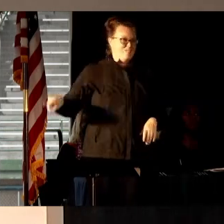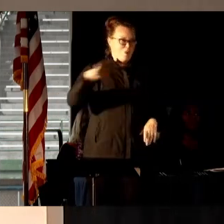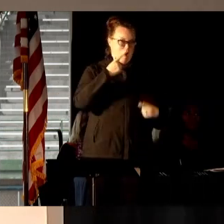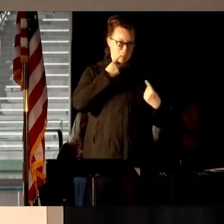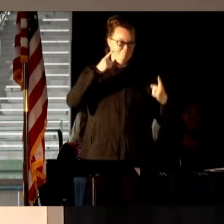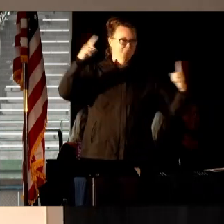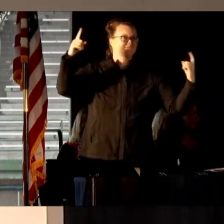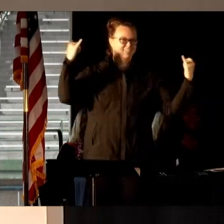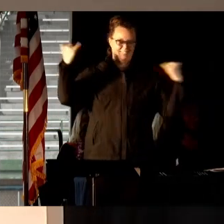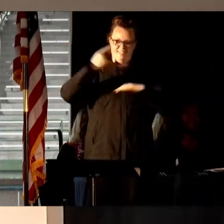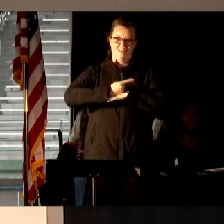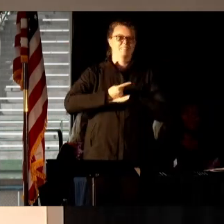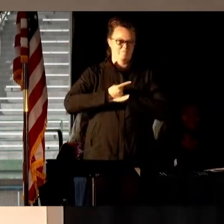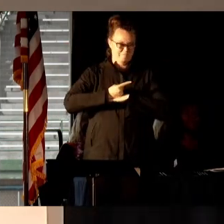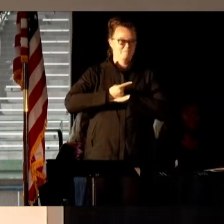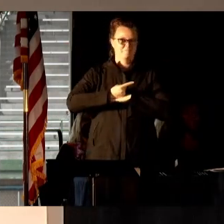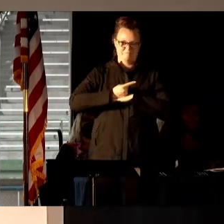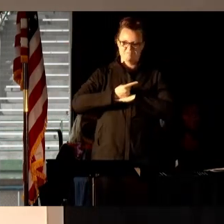today.